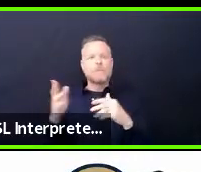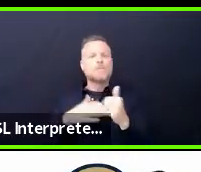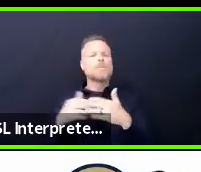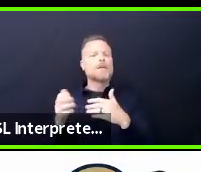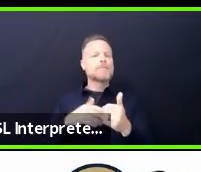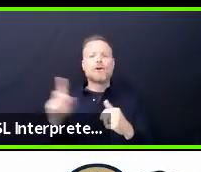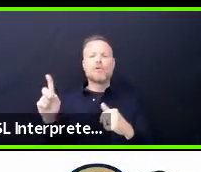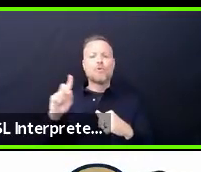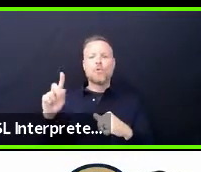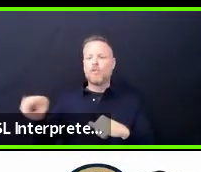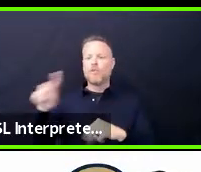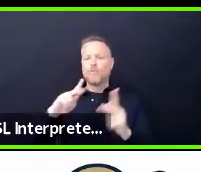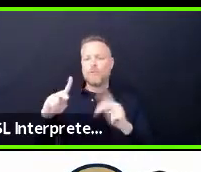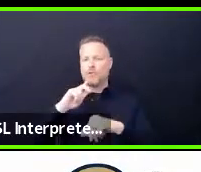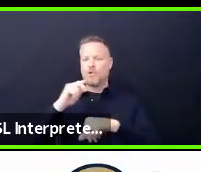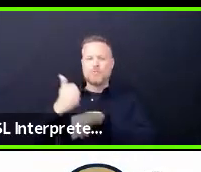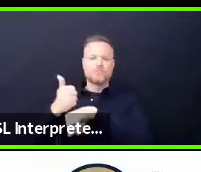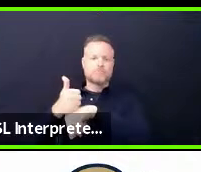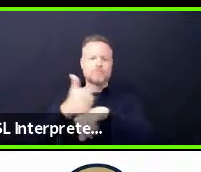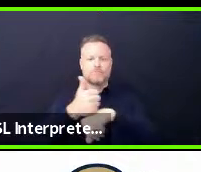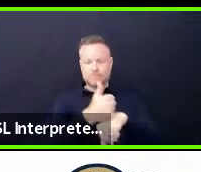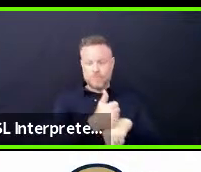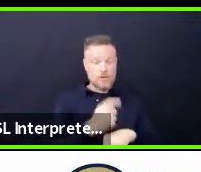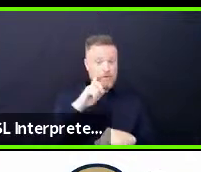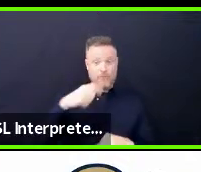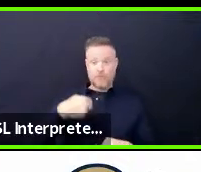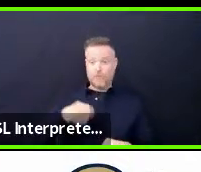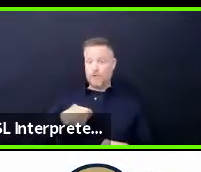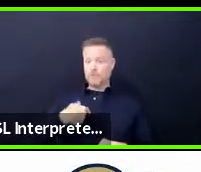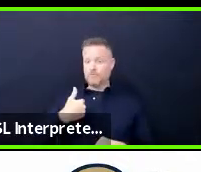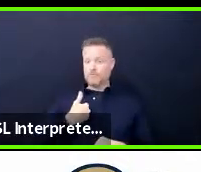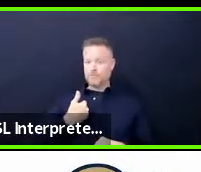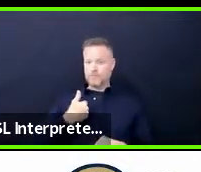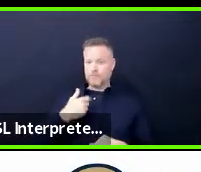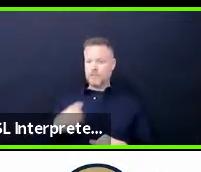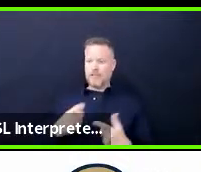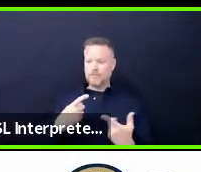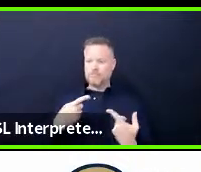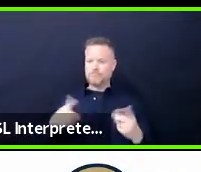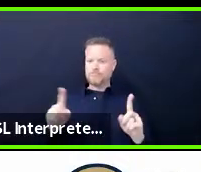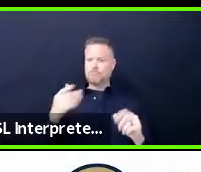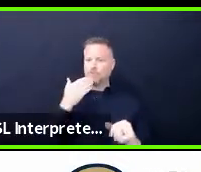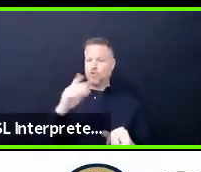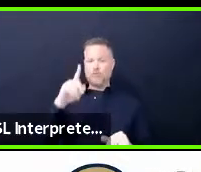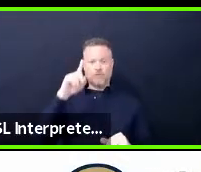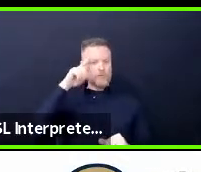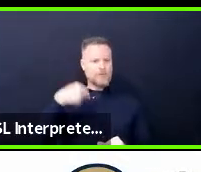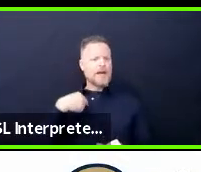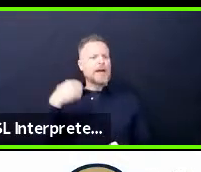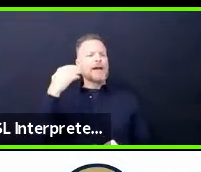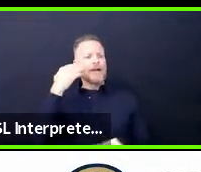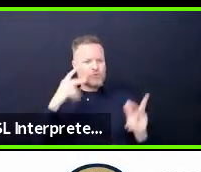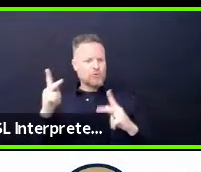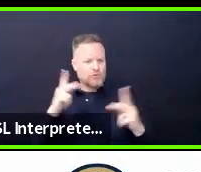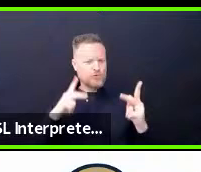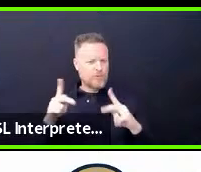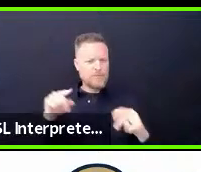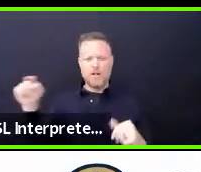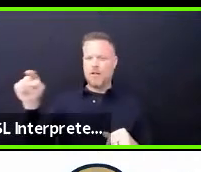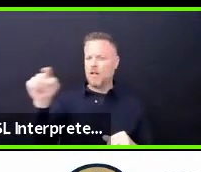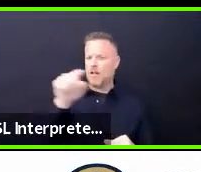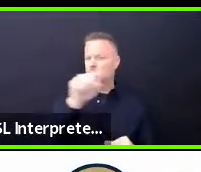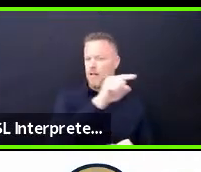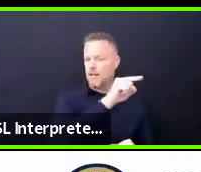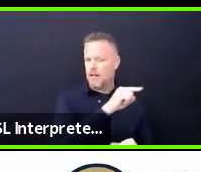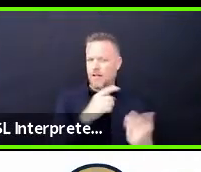And again, the context of that for me worked better because I knew people in all of these different pockets. And